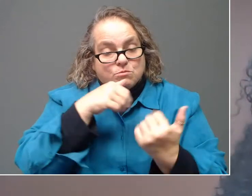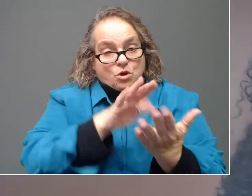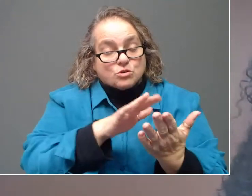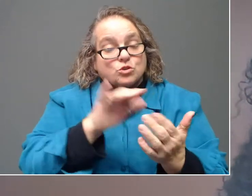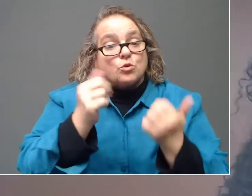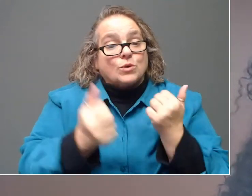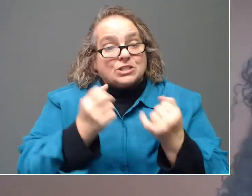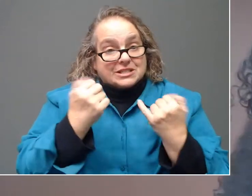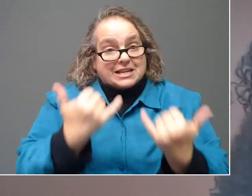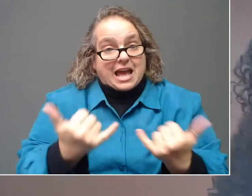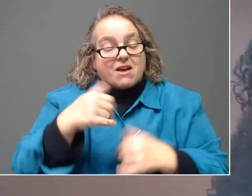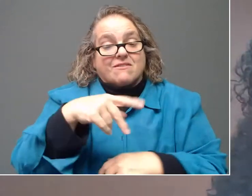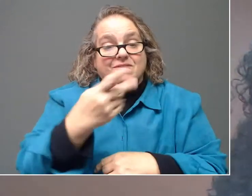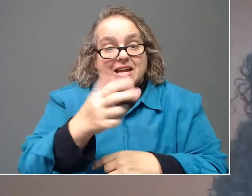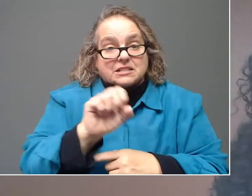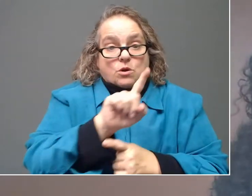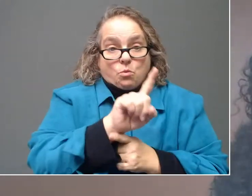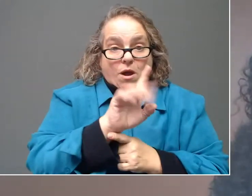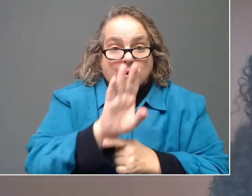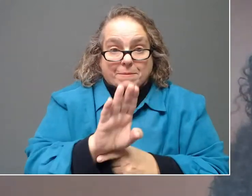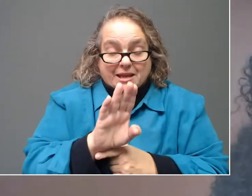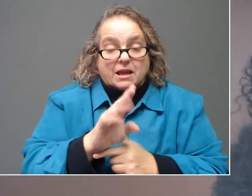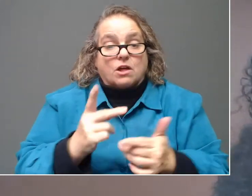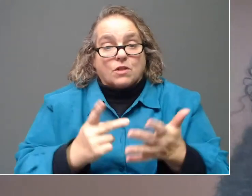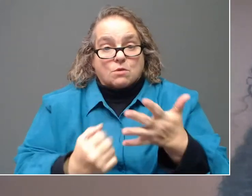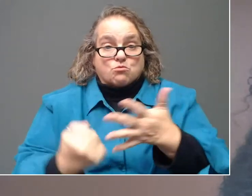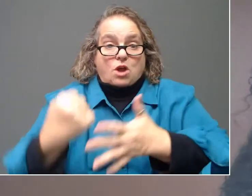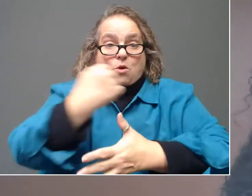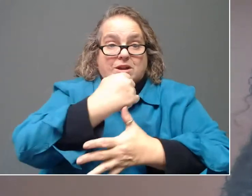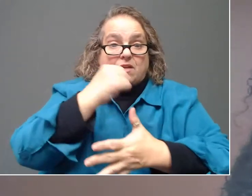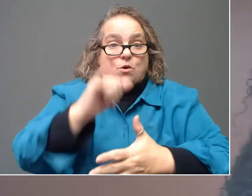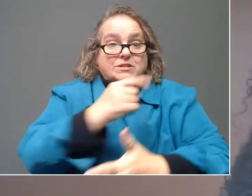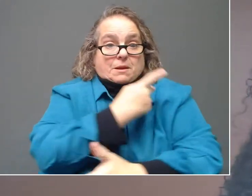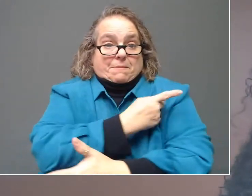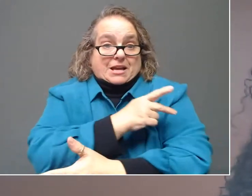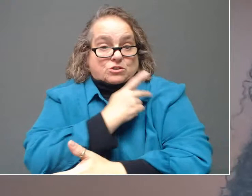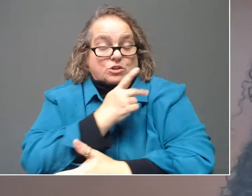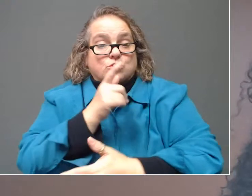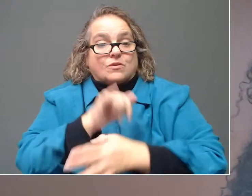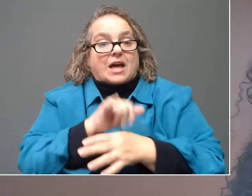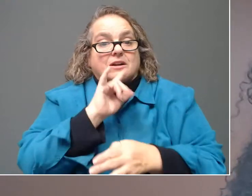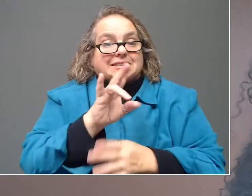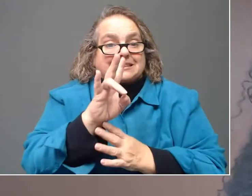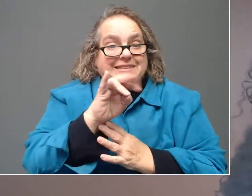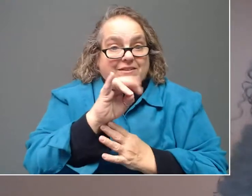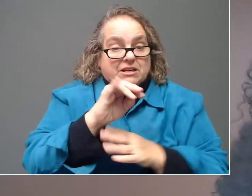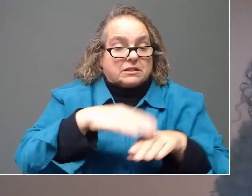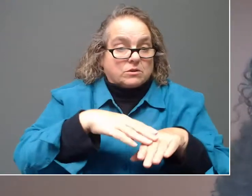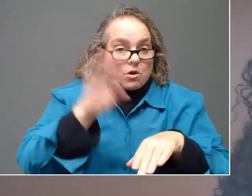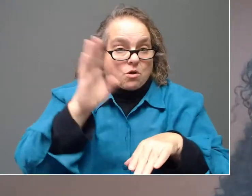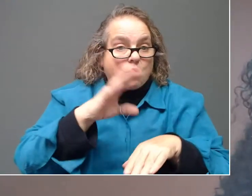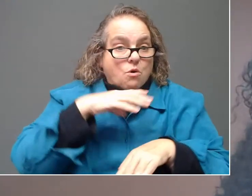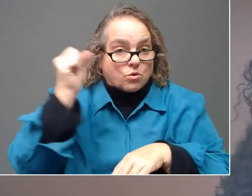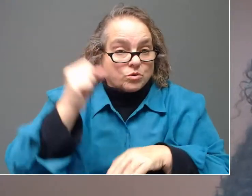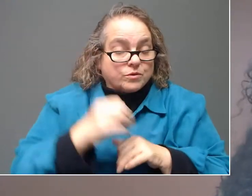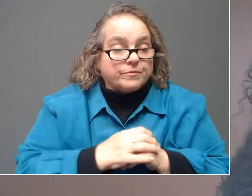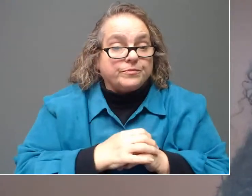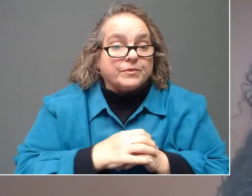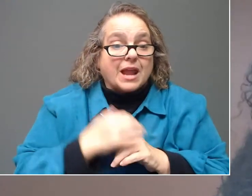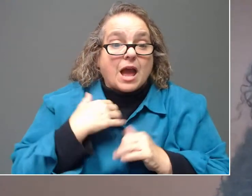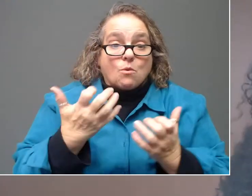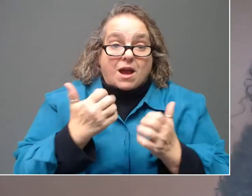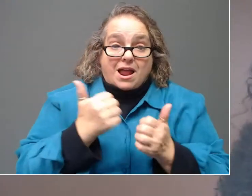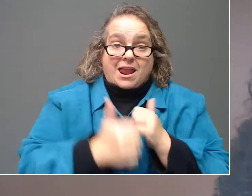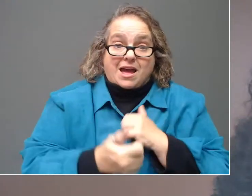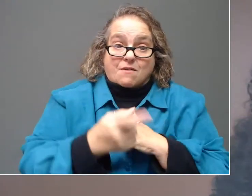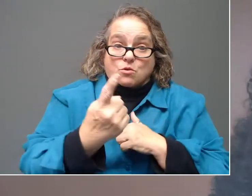phase 1B, and prioritizing those patients that are 70 years of age and older. I do want to let everybody know that we